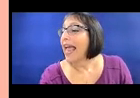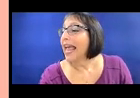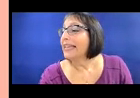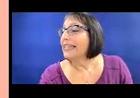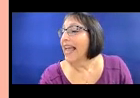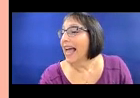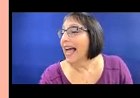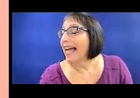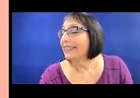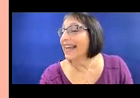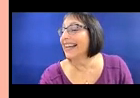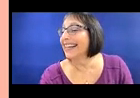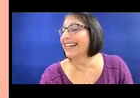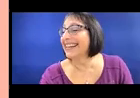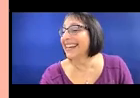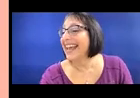Yeah.